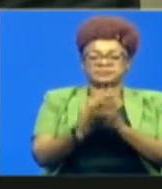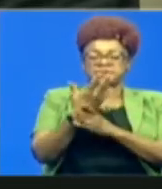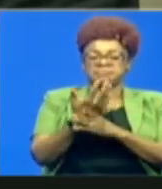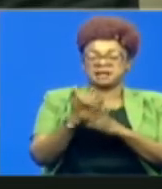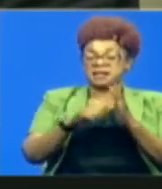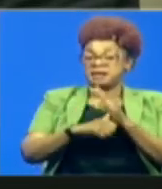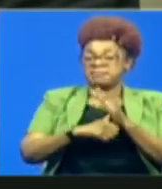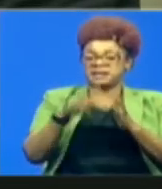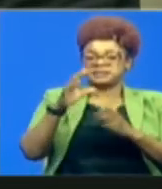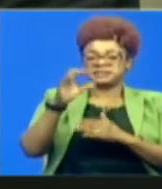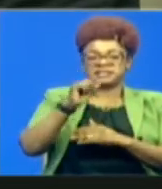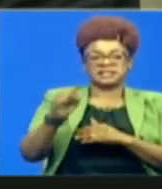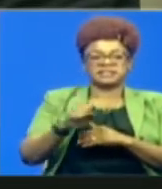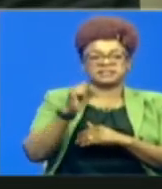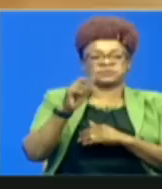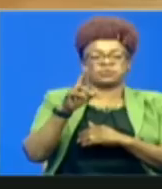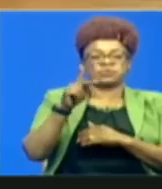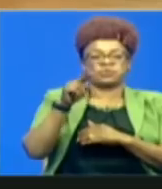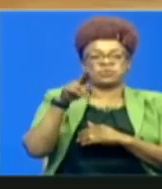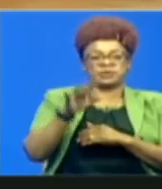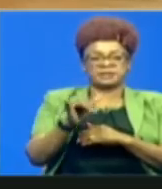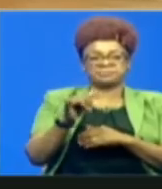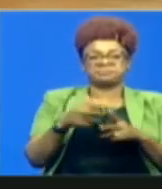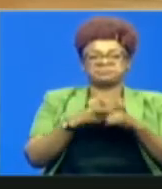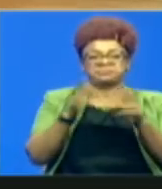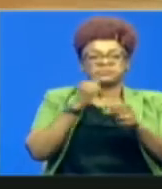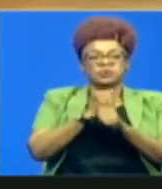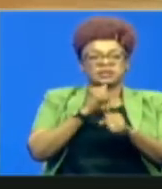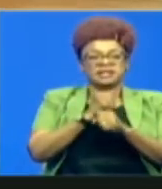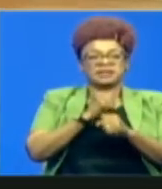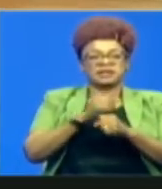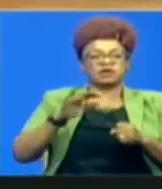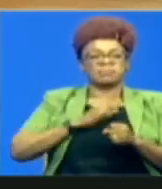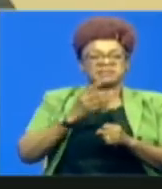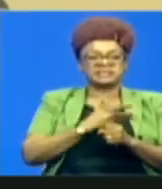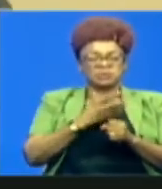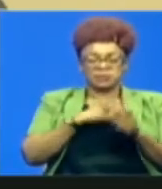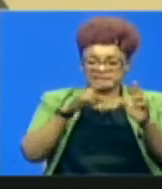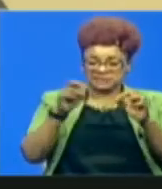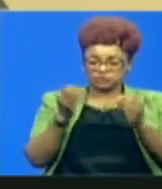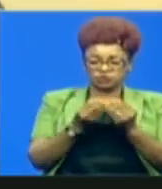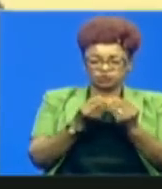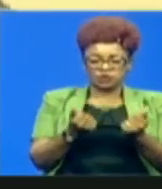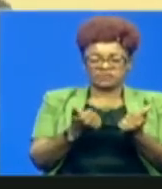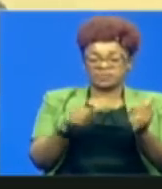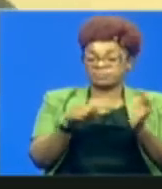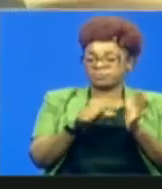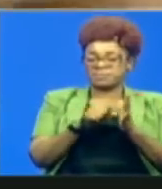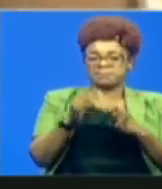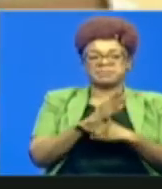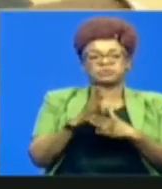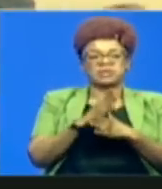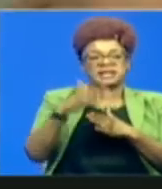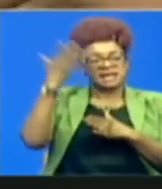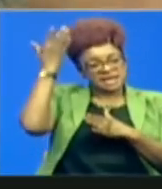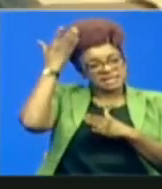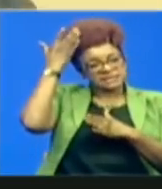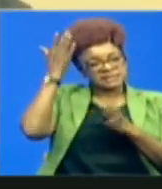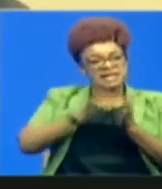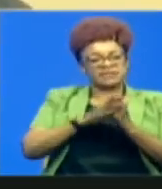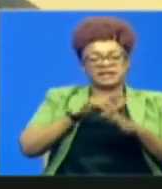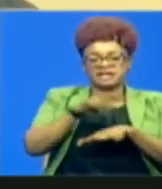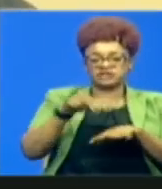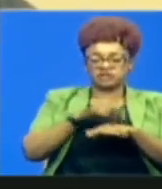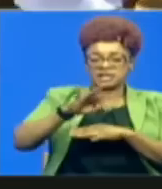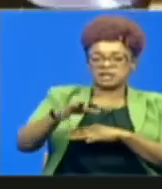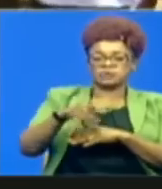Secretary Ukur Yatan, has begun its work. The committee will seek to resolve the impasse between the nurses and the national and